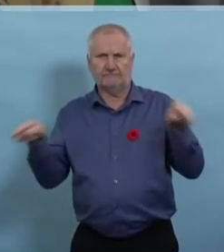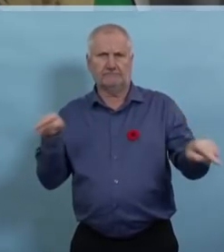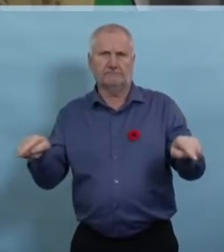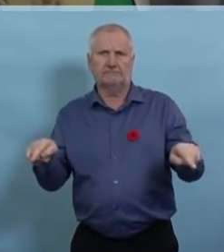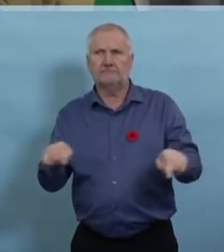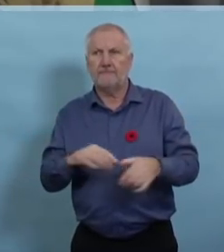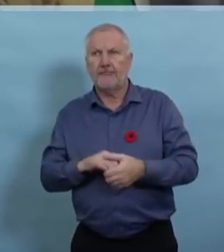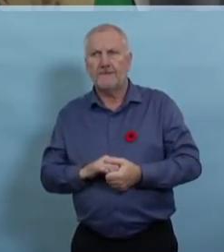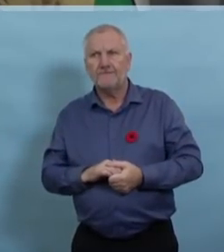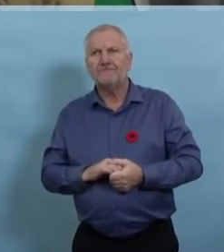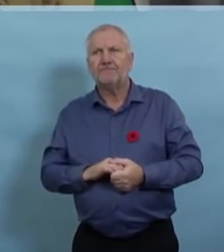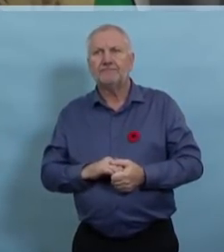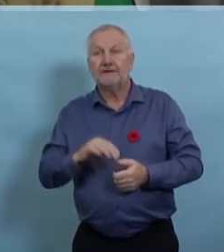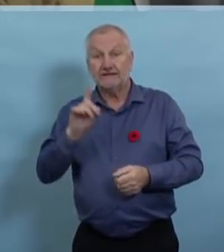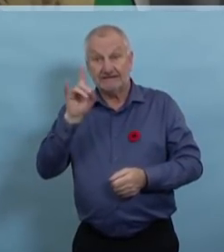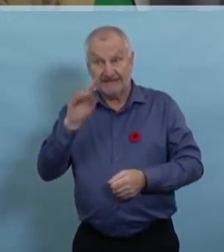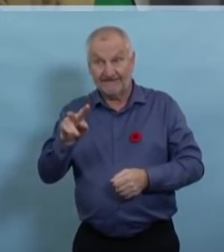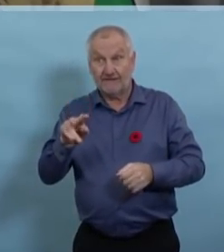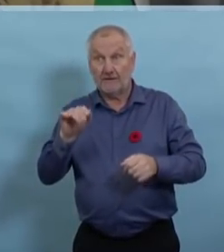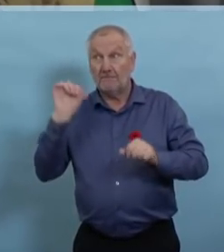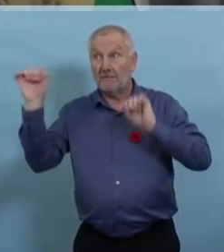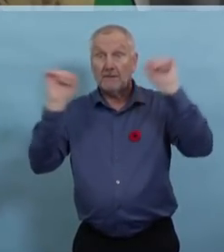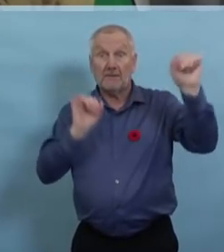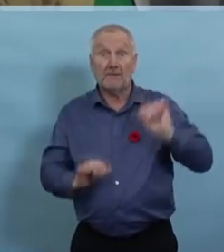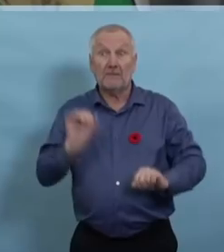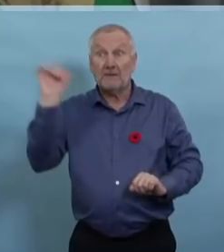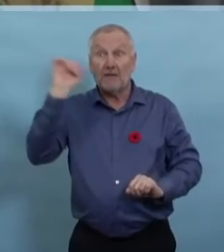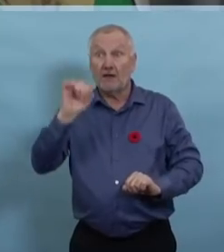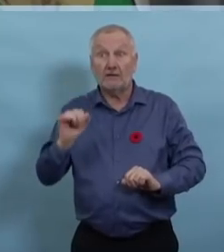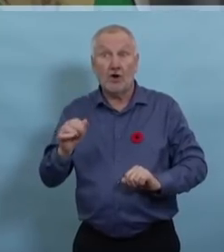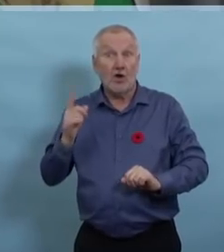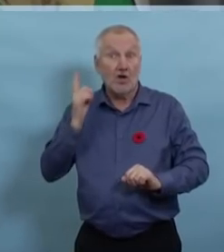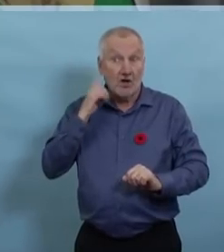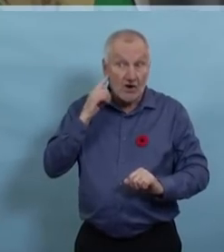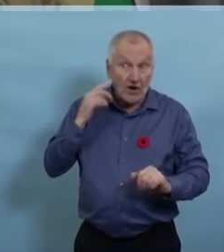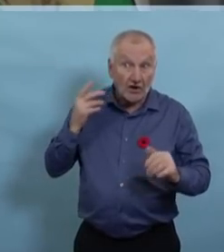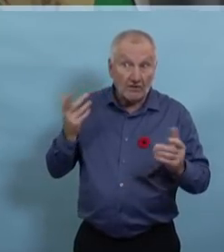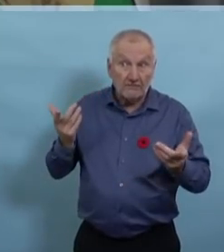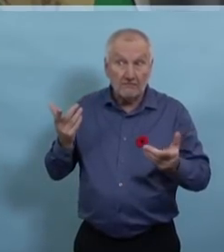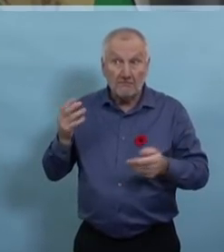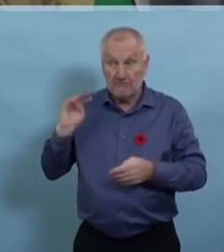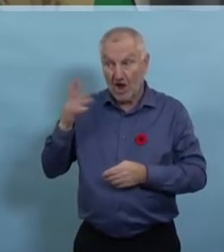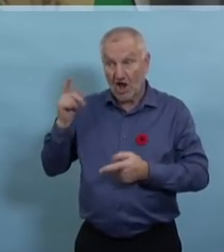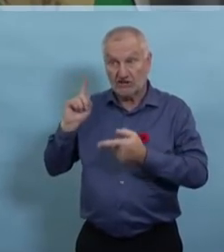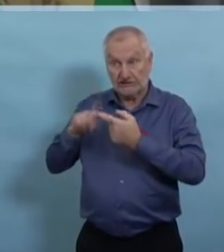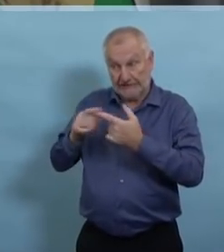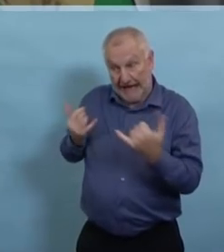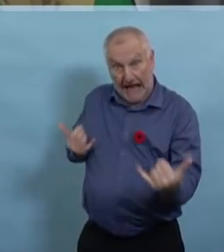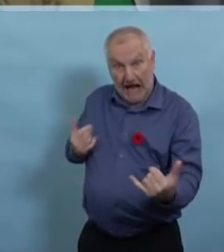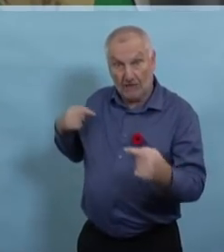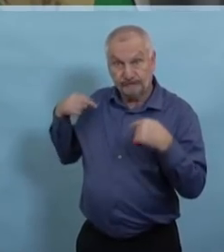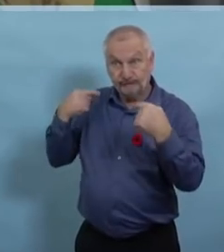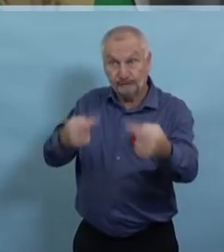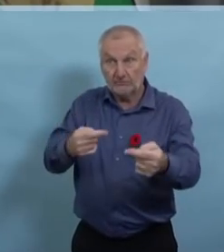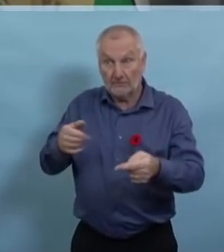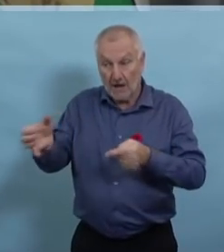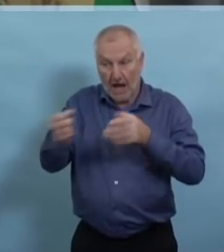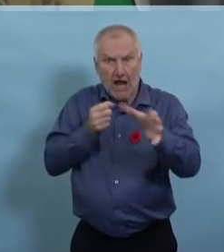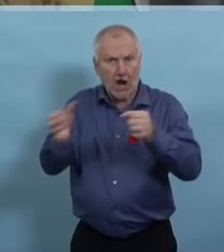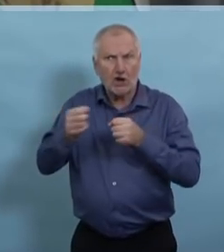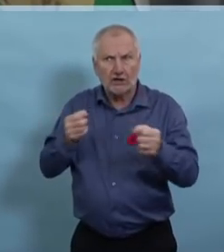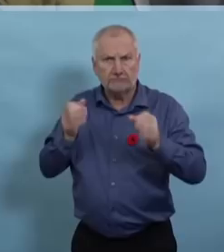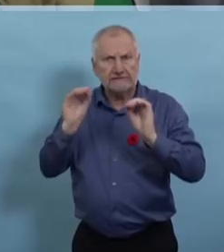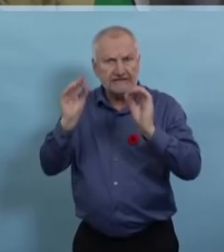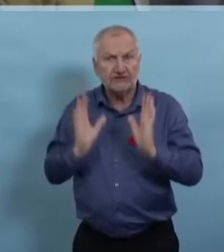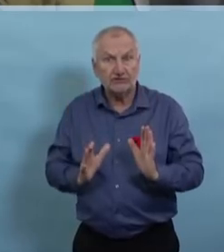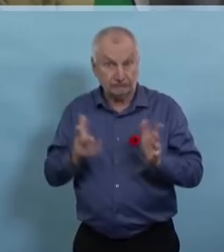they have been hiring teachers since March and will continue to be in coordination and discussion with those divisions where they're